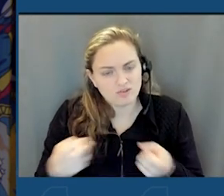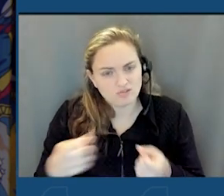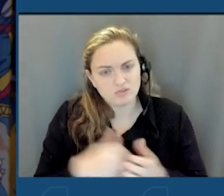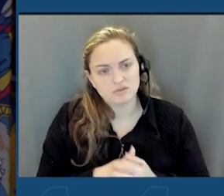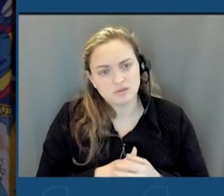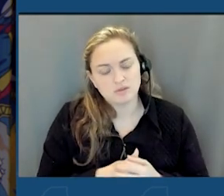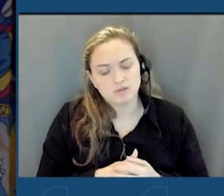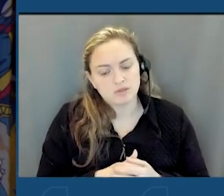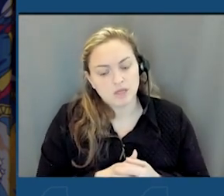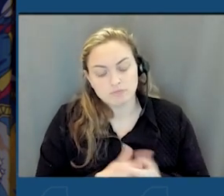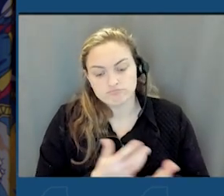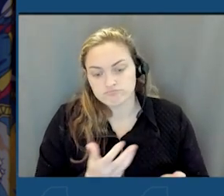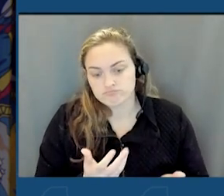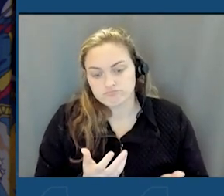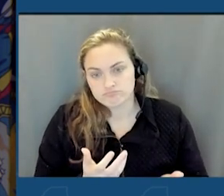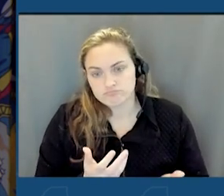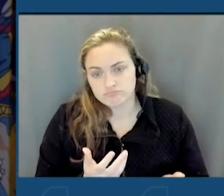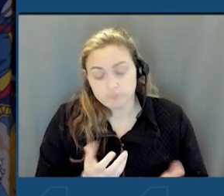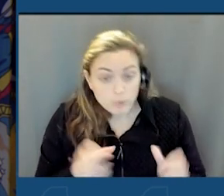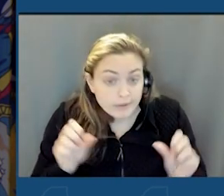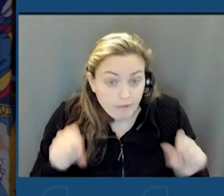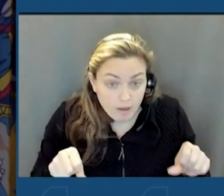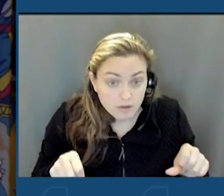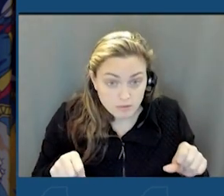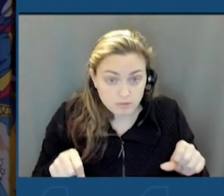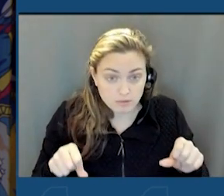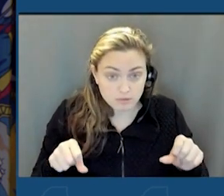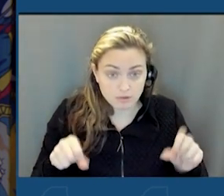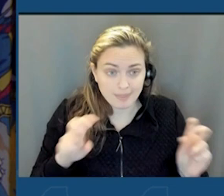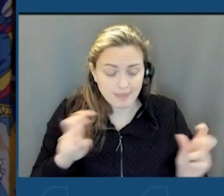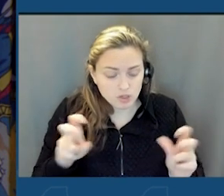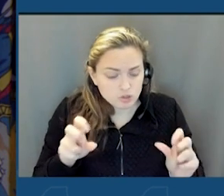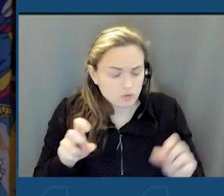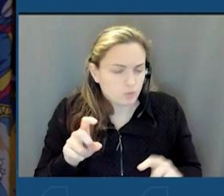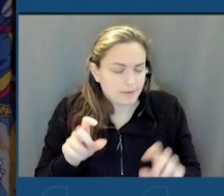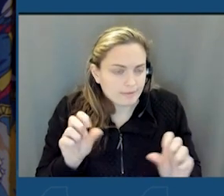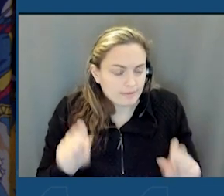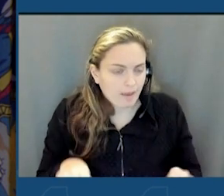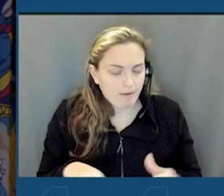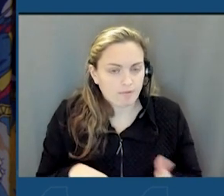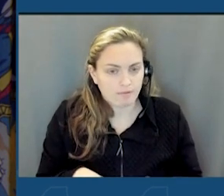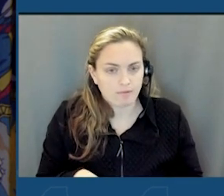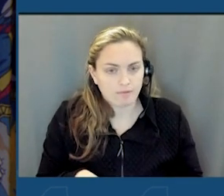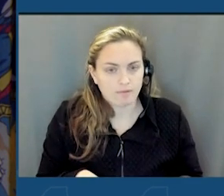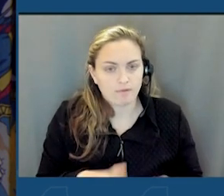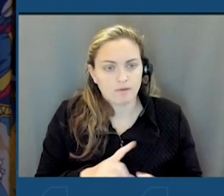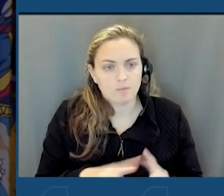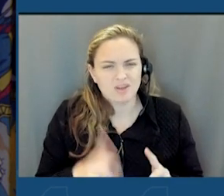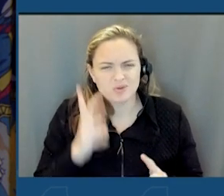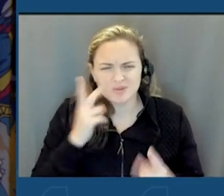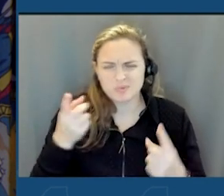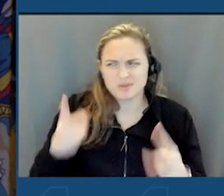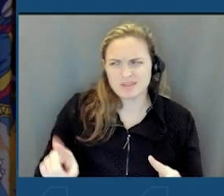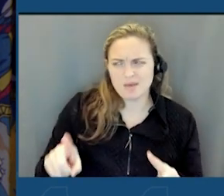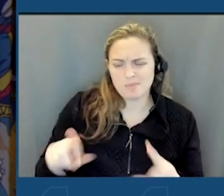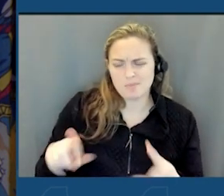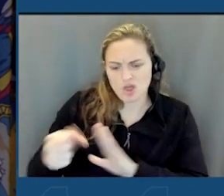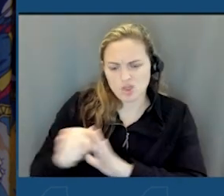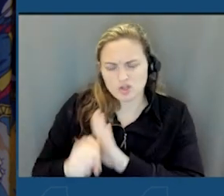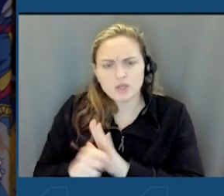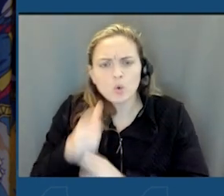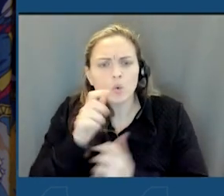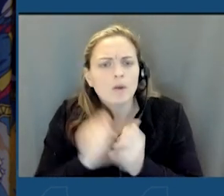And we can. The issue is we can. But look what's happening in neighboring states. Who are we competing